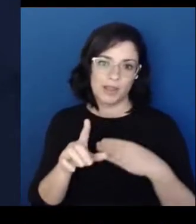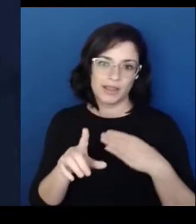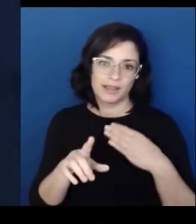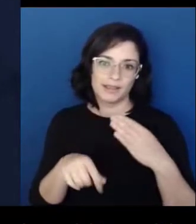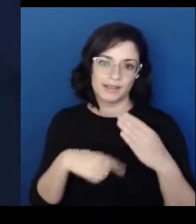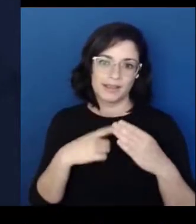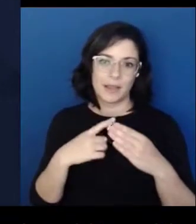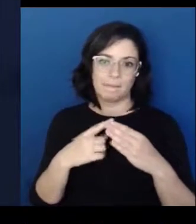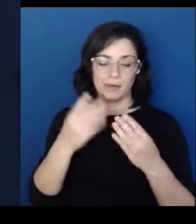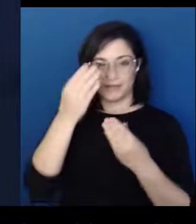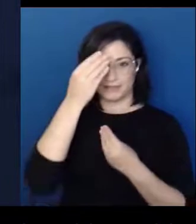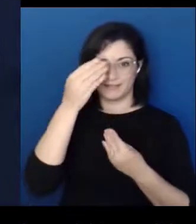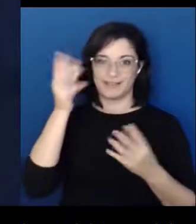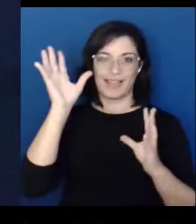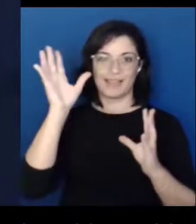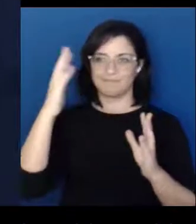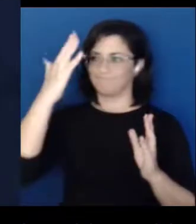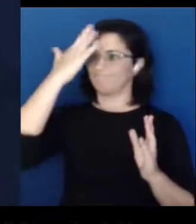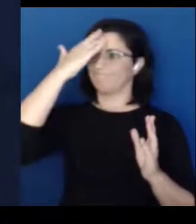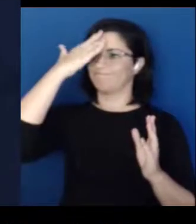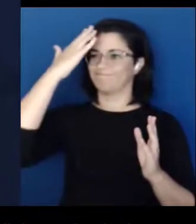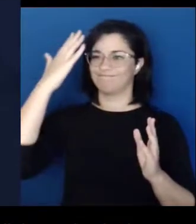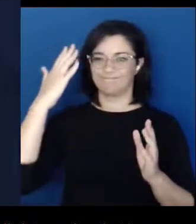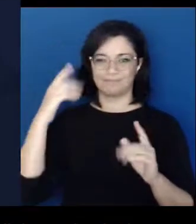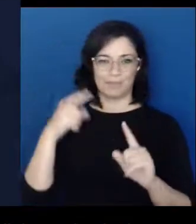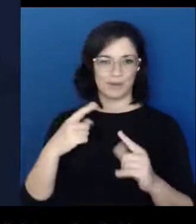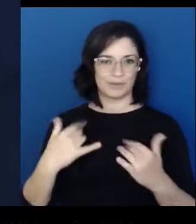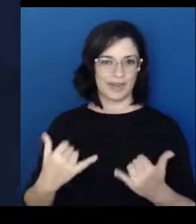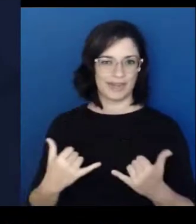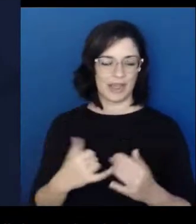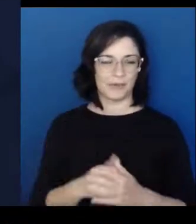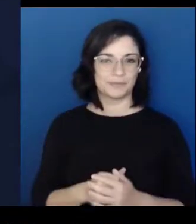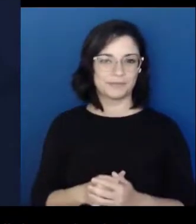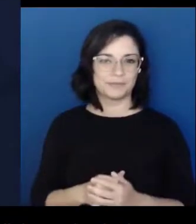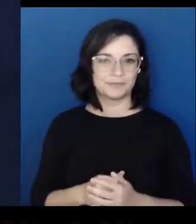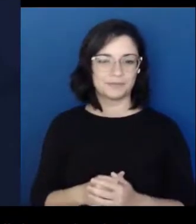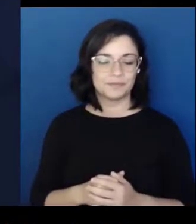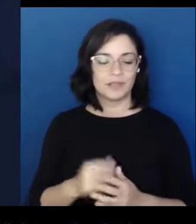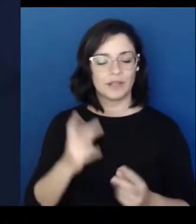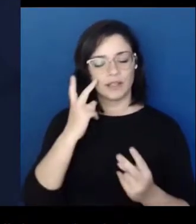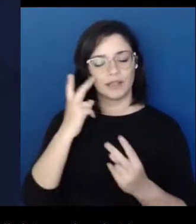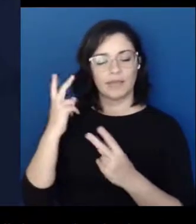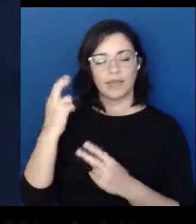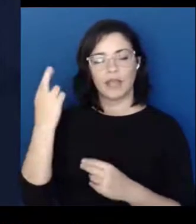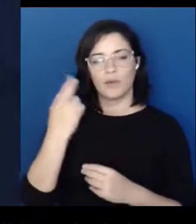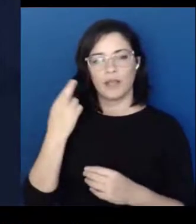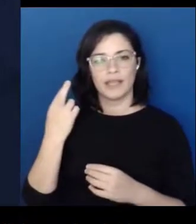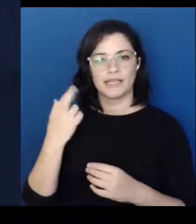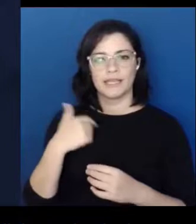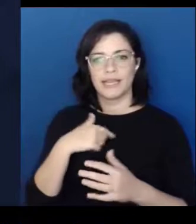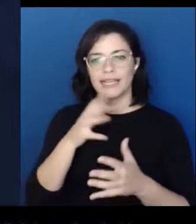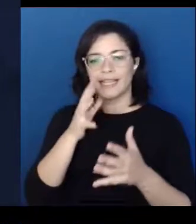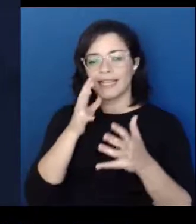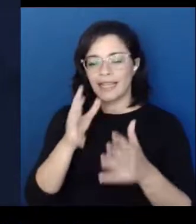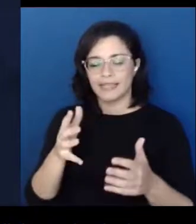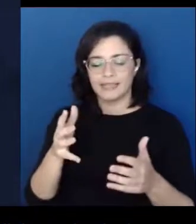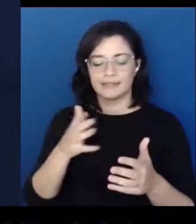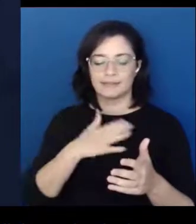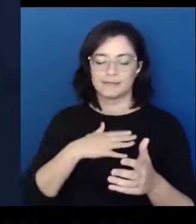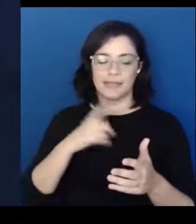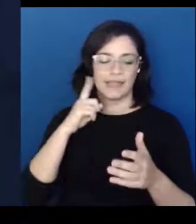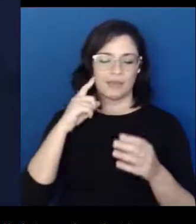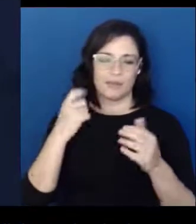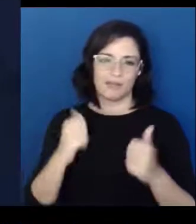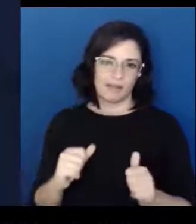in my life right now, looking back, I realized how I hated having hearing loss. I felt